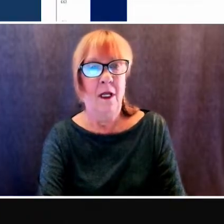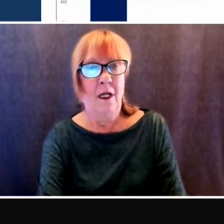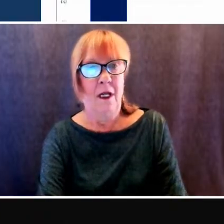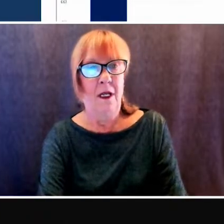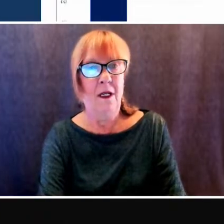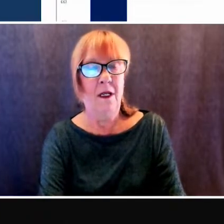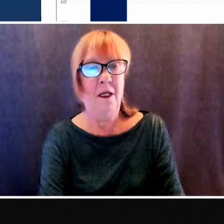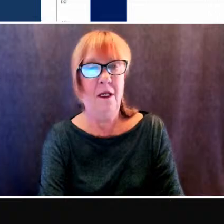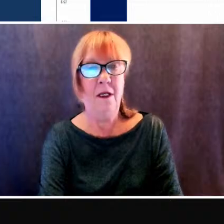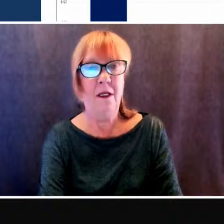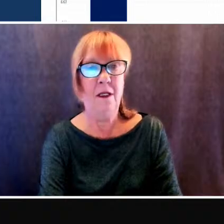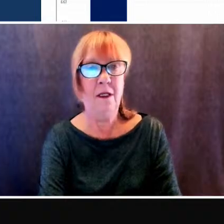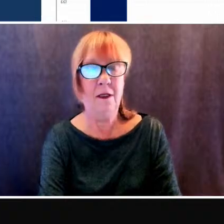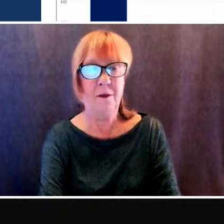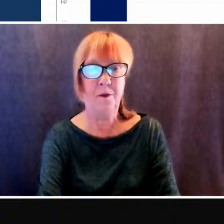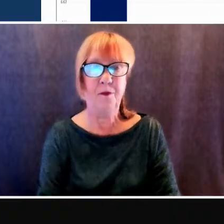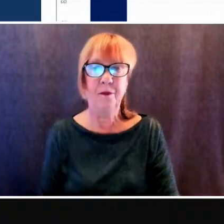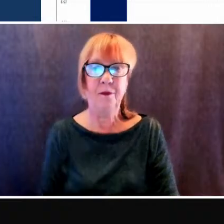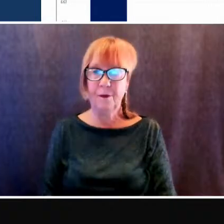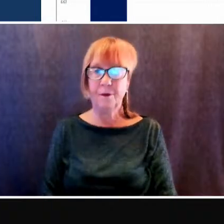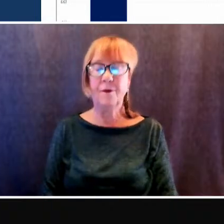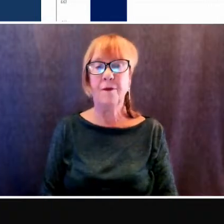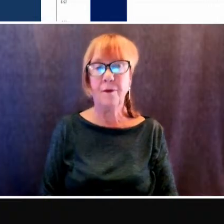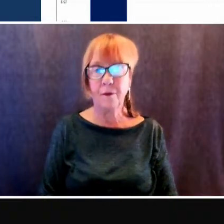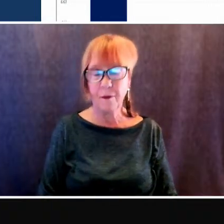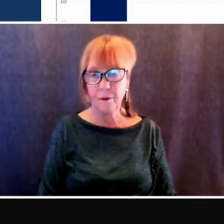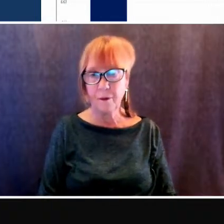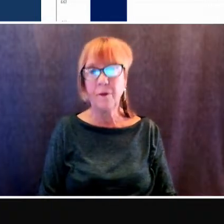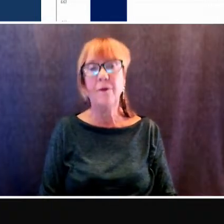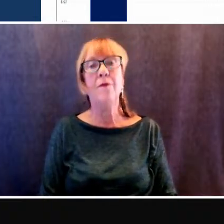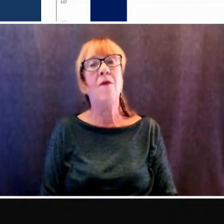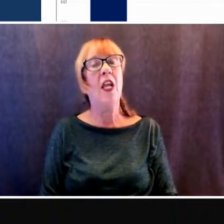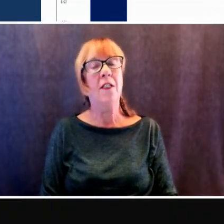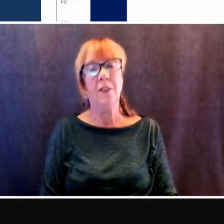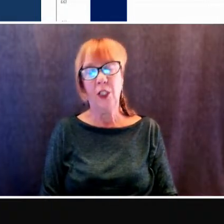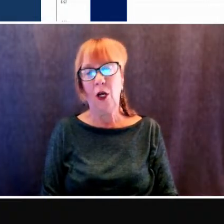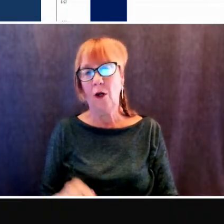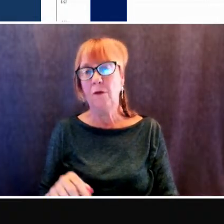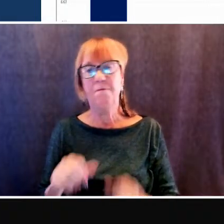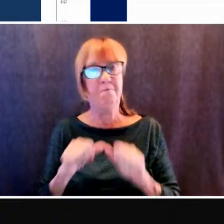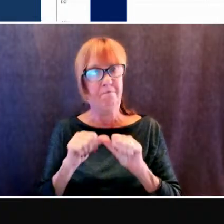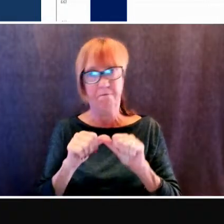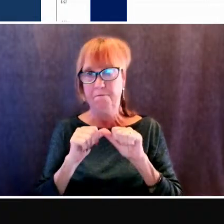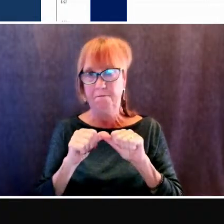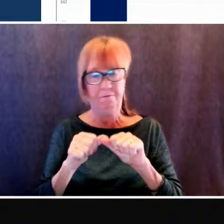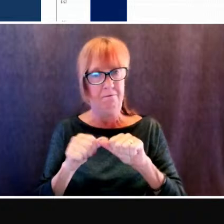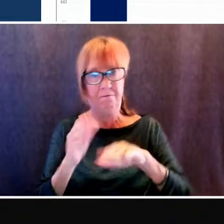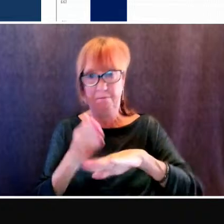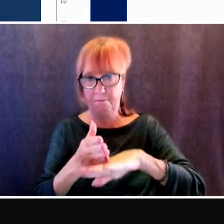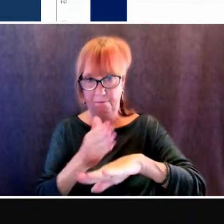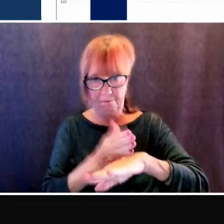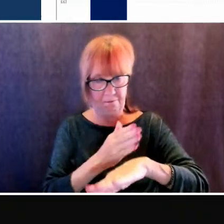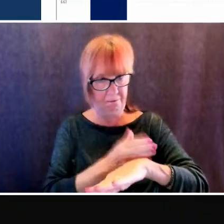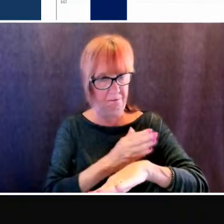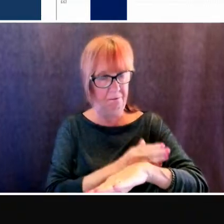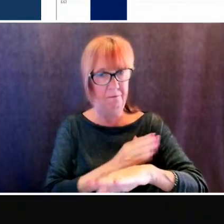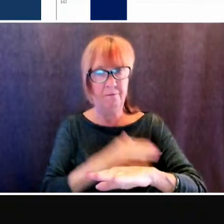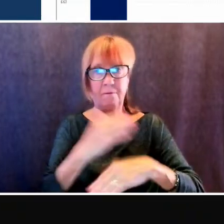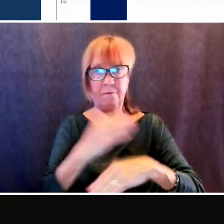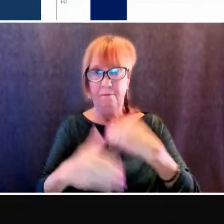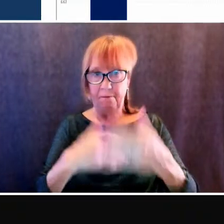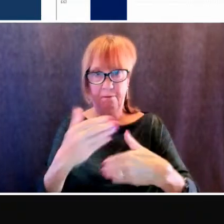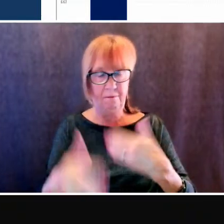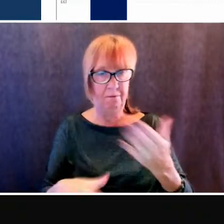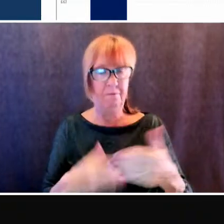Great. And so as of this week, we continue to see progress across all phases of permitting, plan checks, and